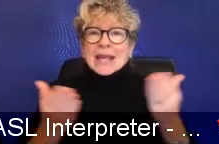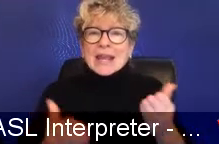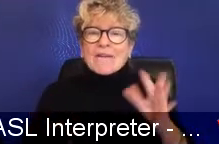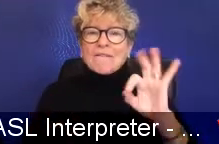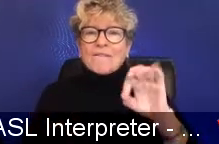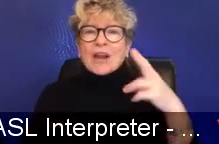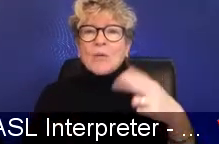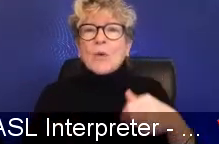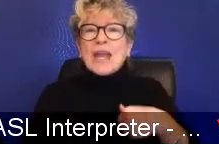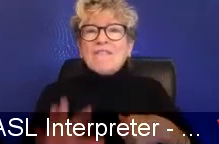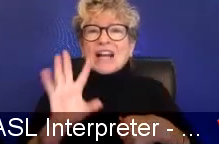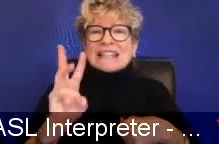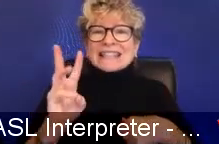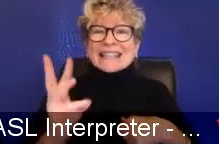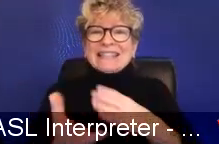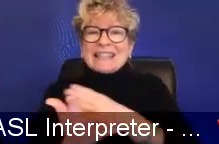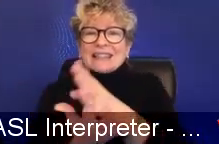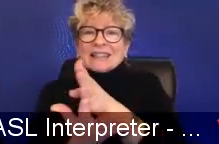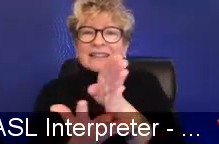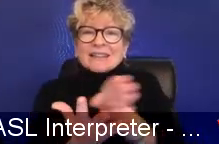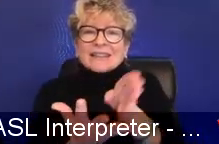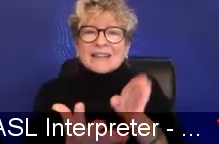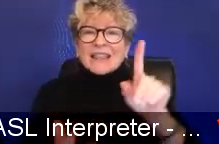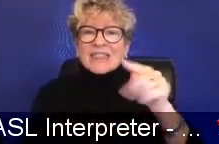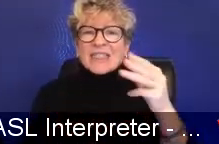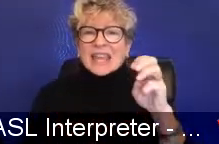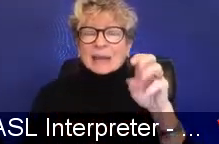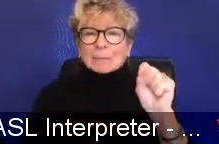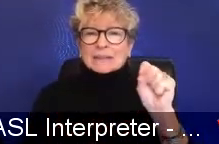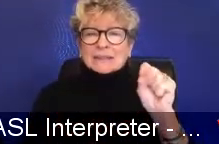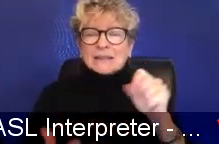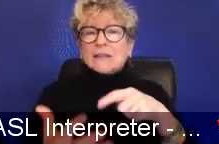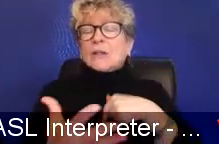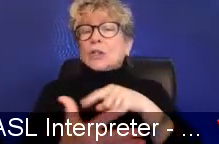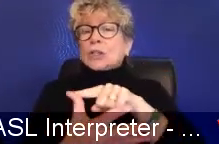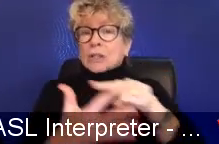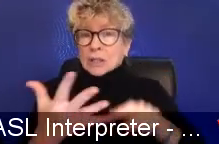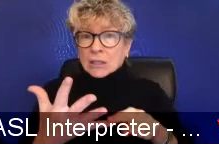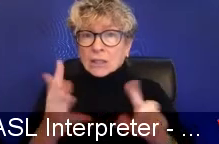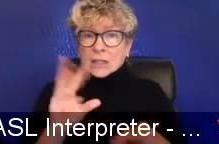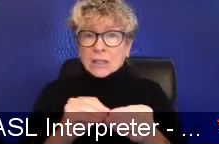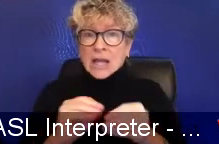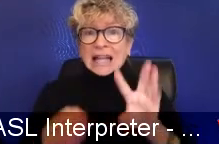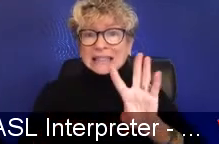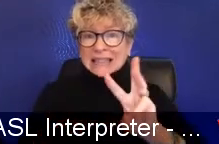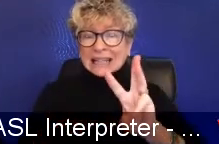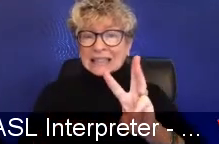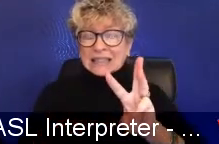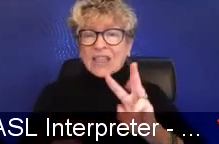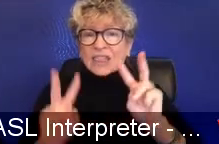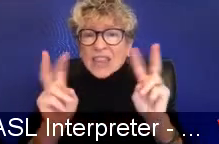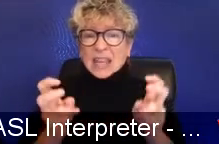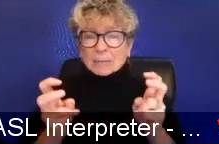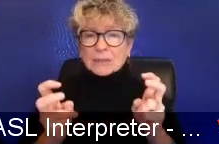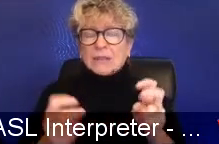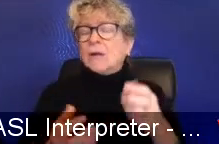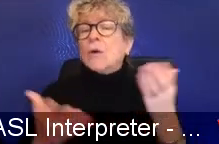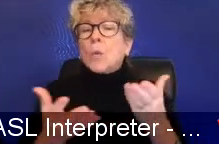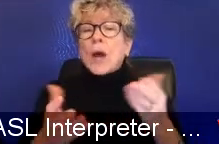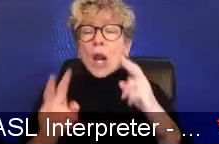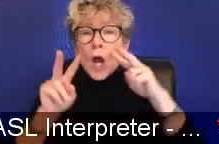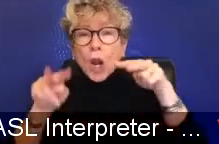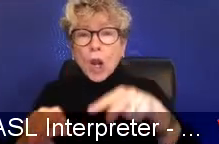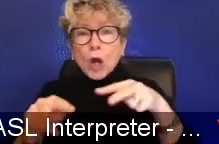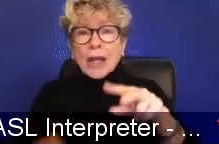at the Hutch, and today we're going to explore one of them in great detail. Just to refresh your memory, the 6 big themes are looking at the immune system